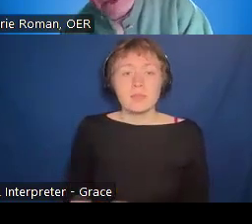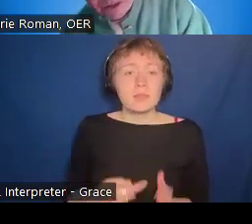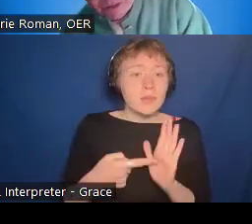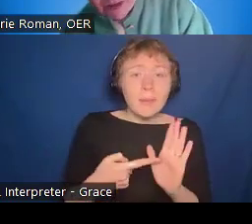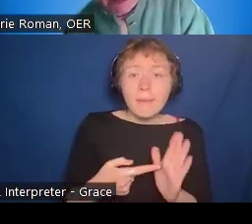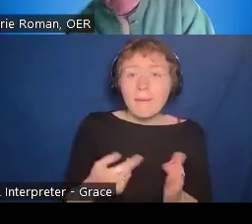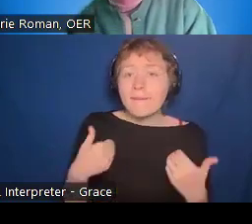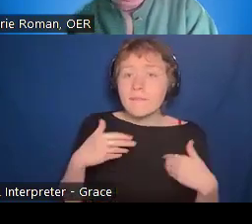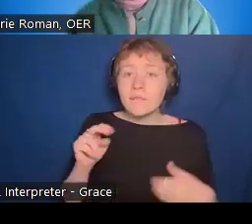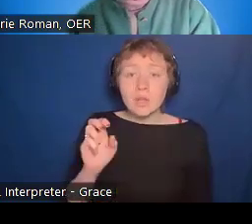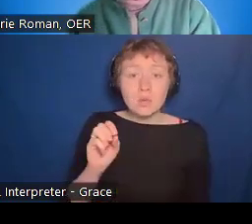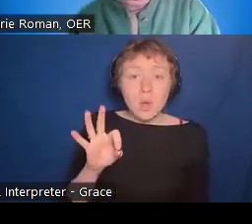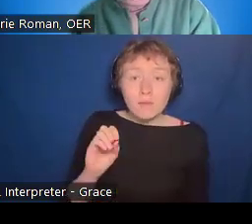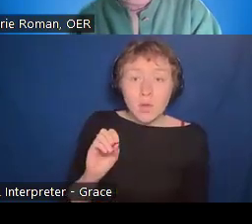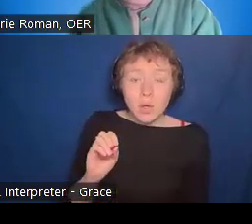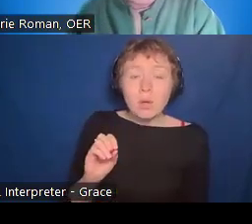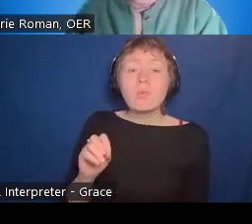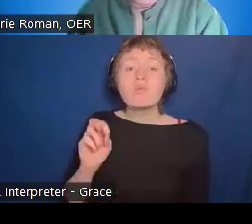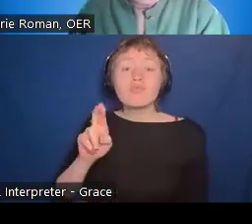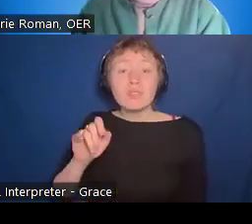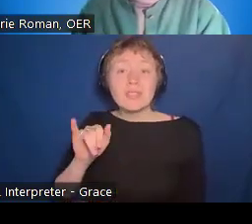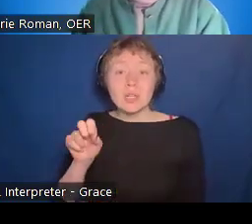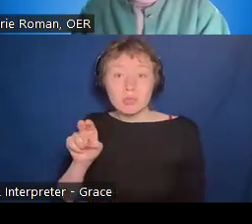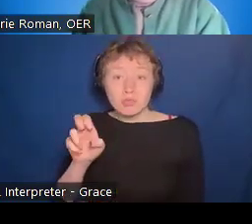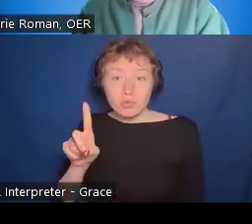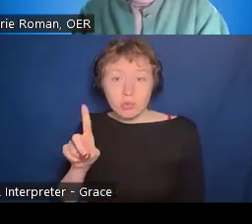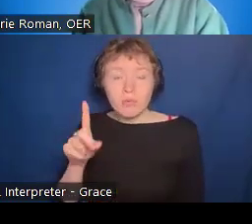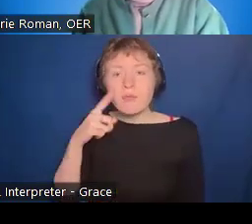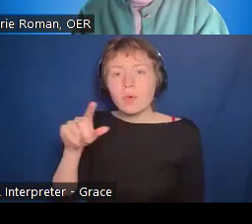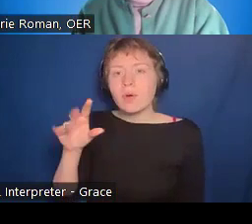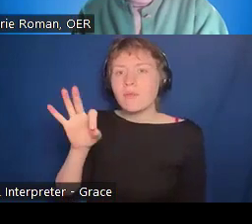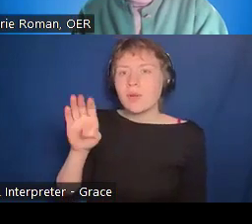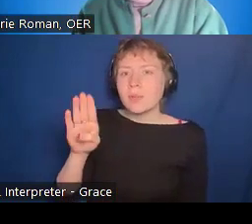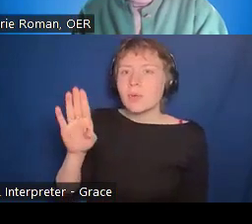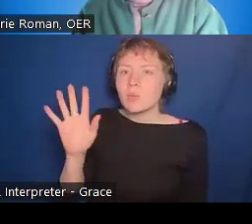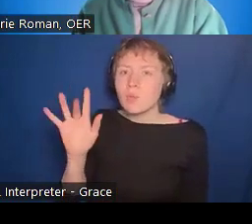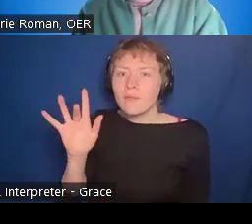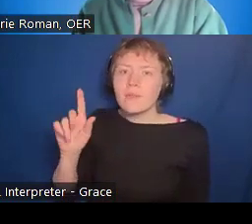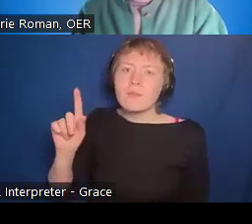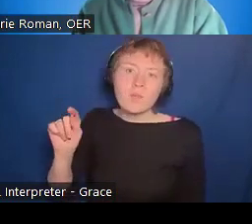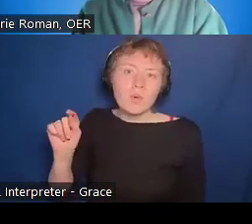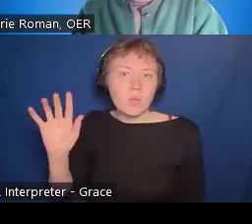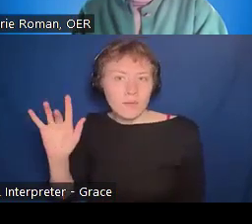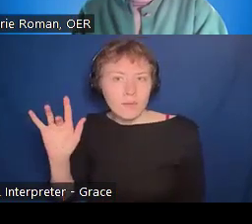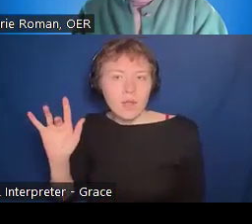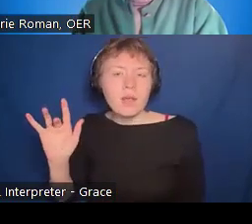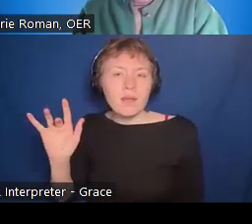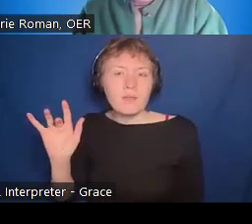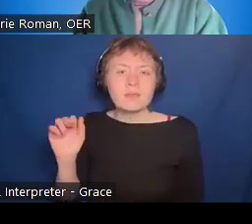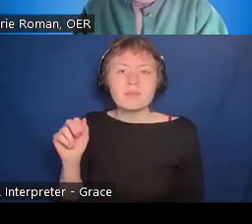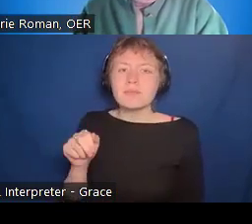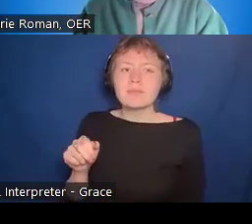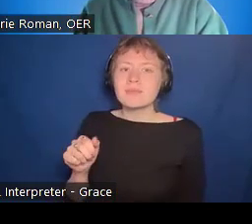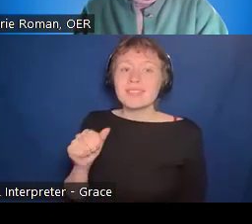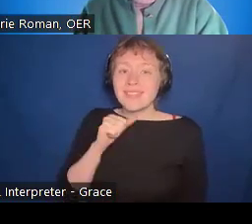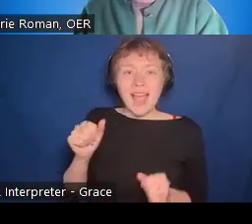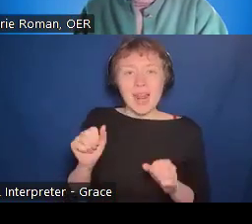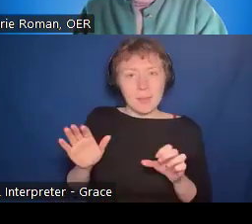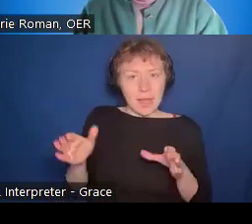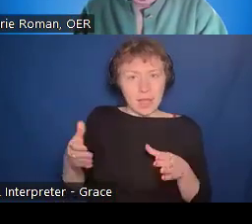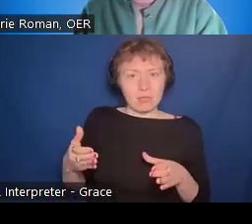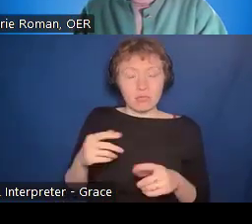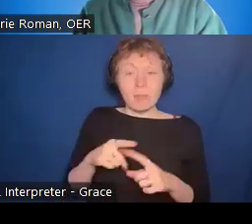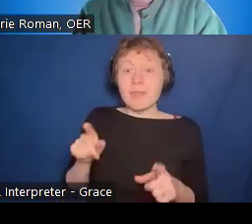that has been reissued for February 5th, 2025. There will not be a package, but on that